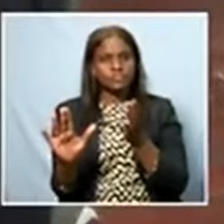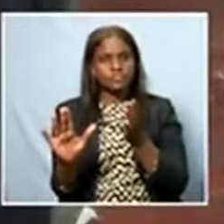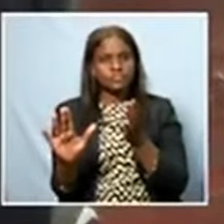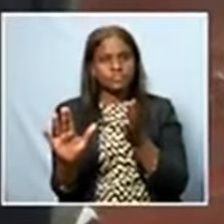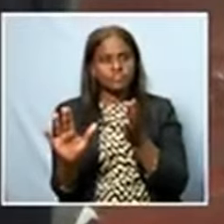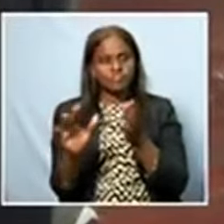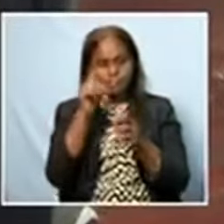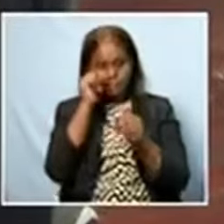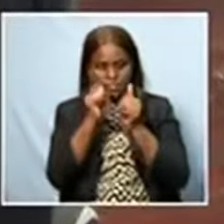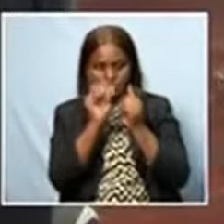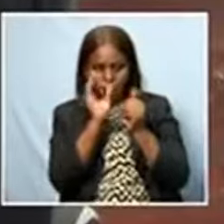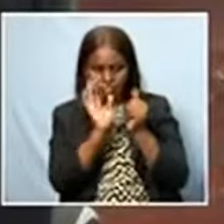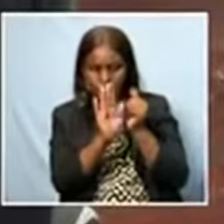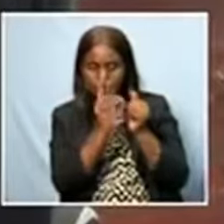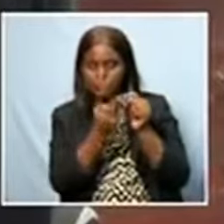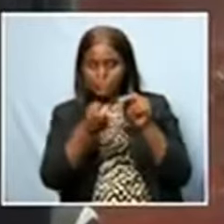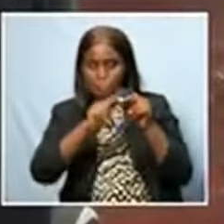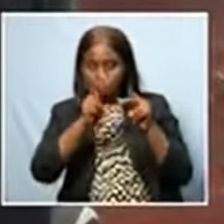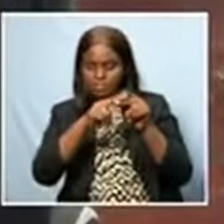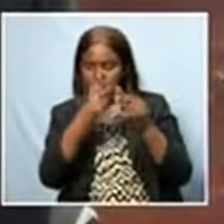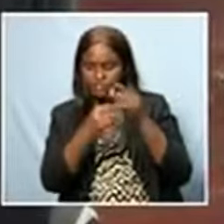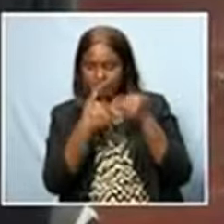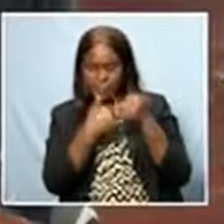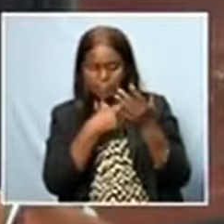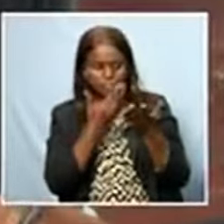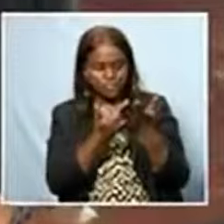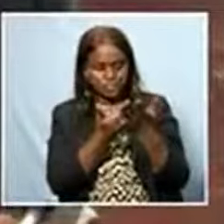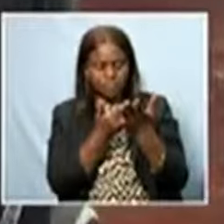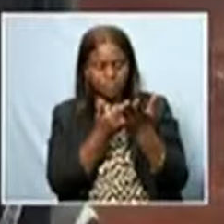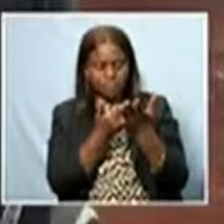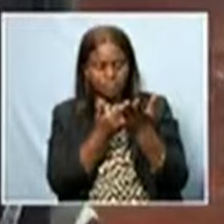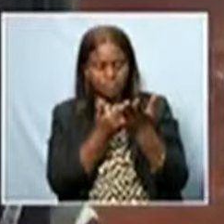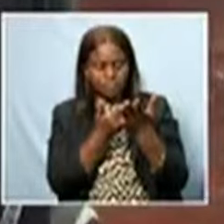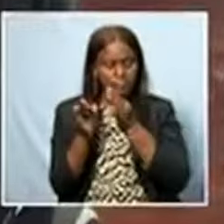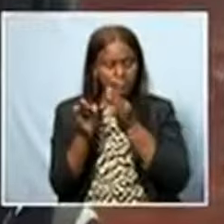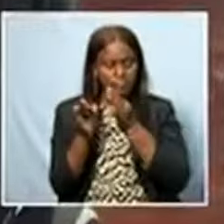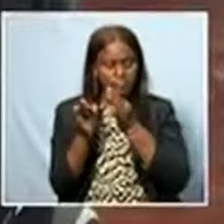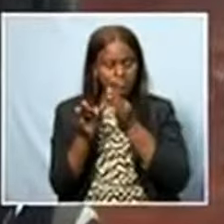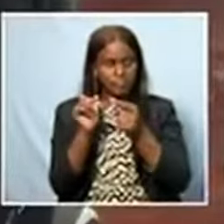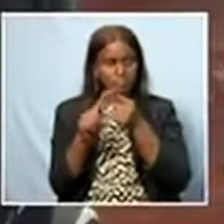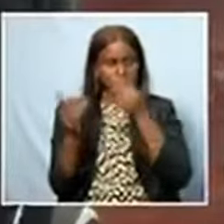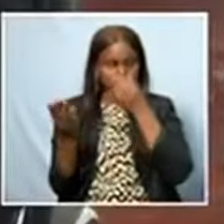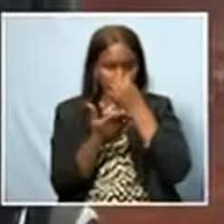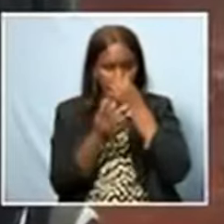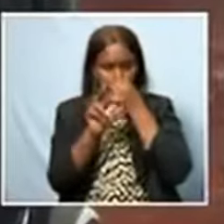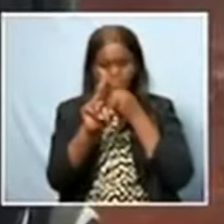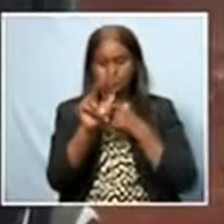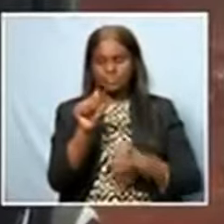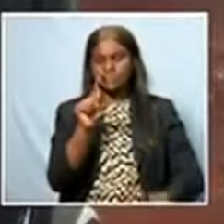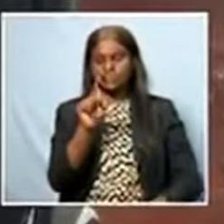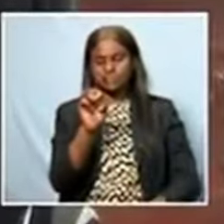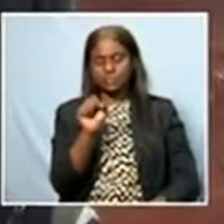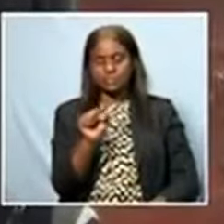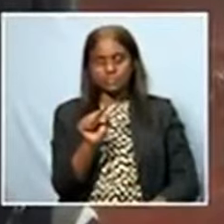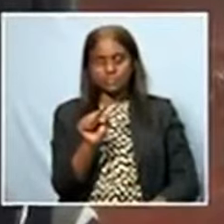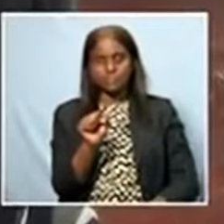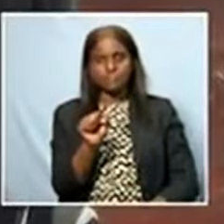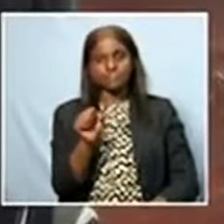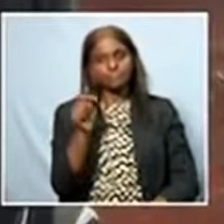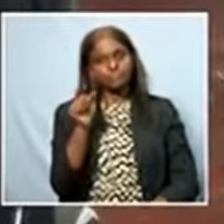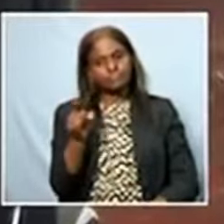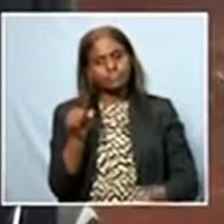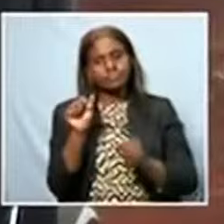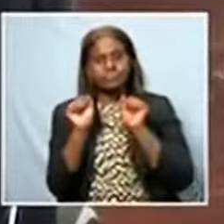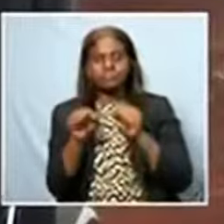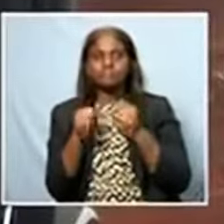because of the increase attributable, which may be attributable to the rates, there could